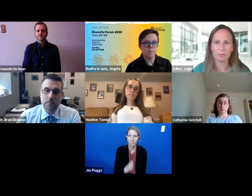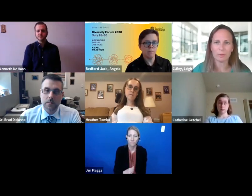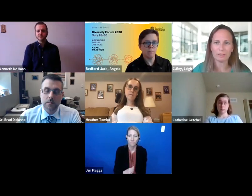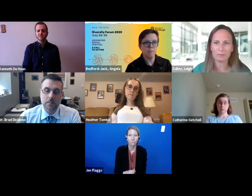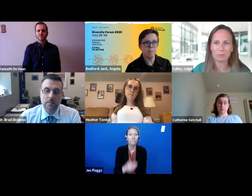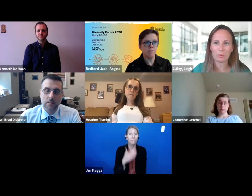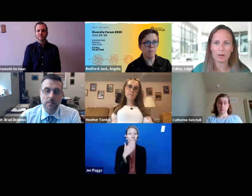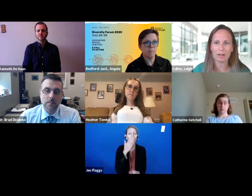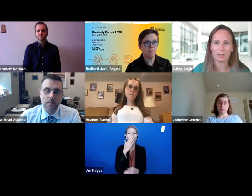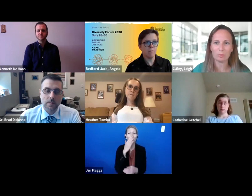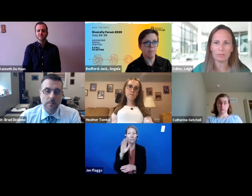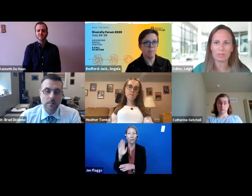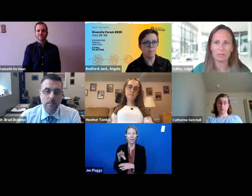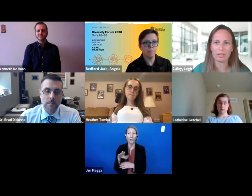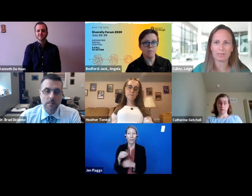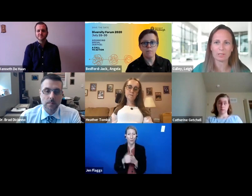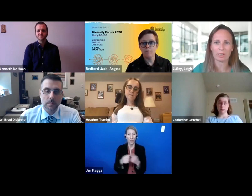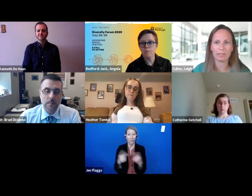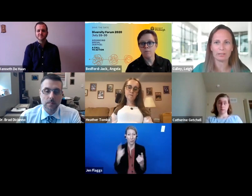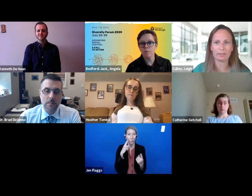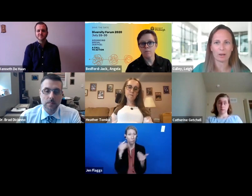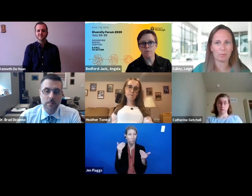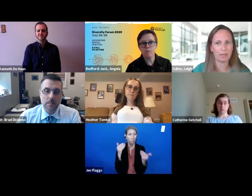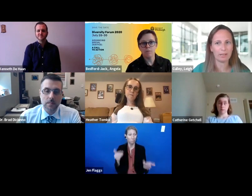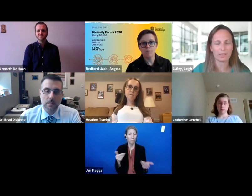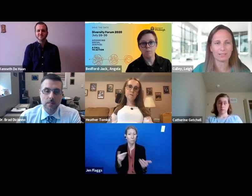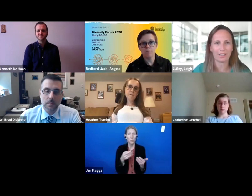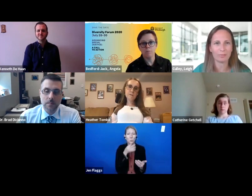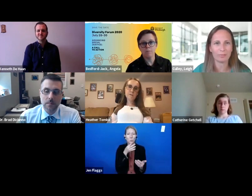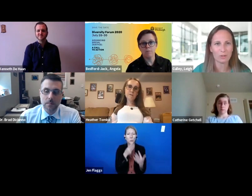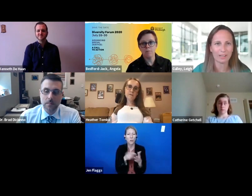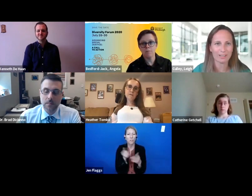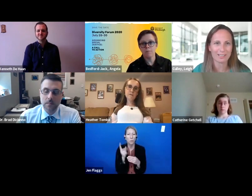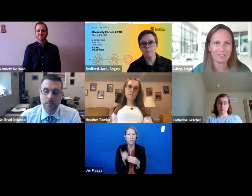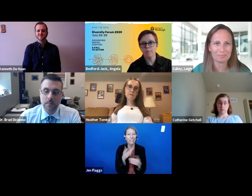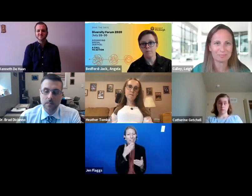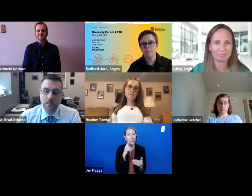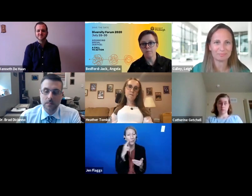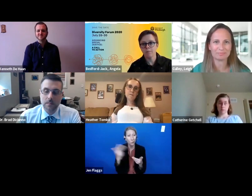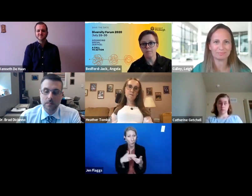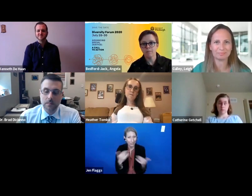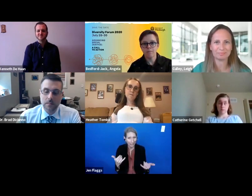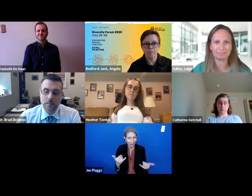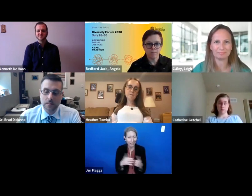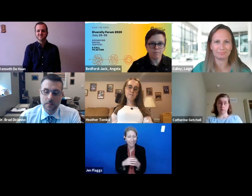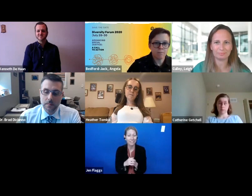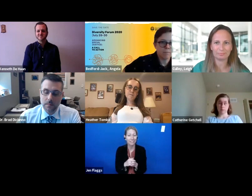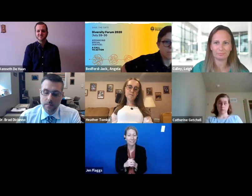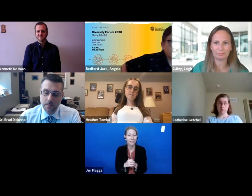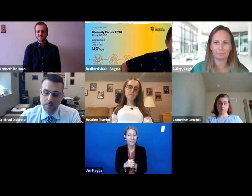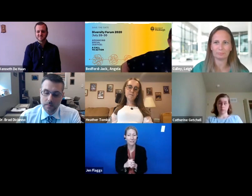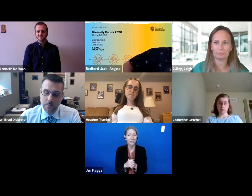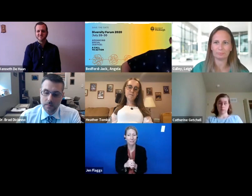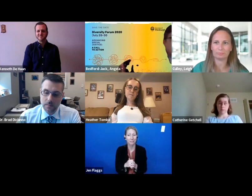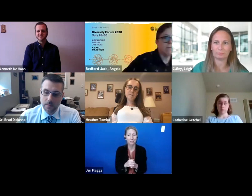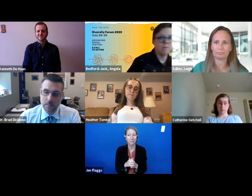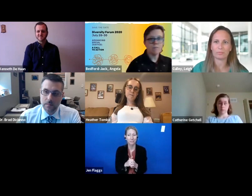Good afternoon, everyone. We'll just be getting started in a couple of minutes. Thank you for joining us today.